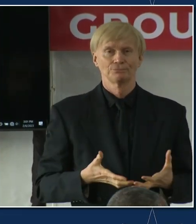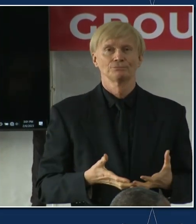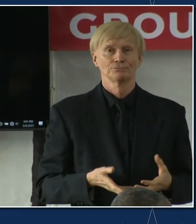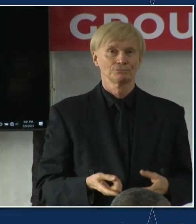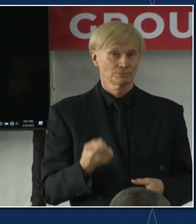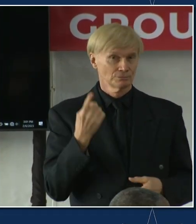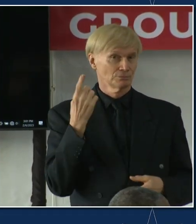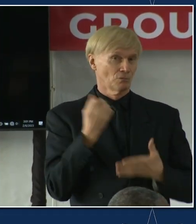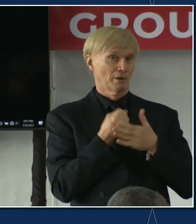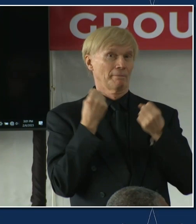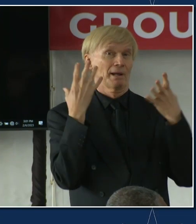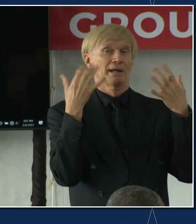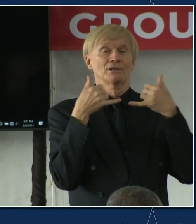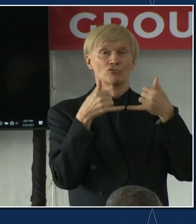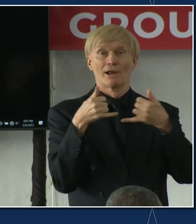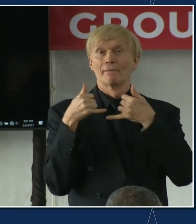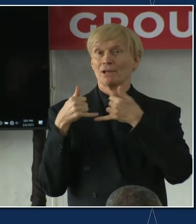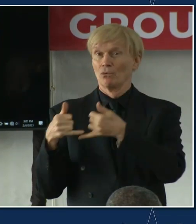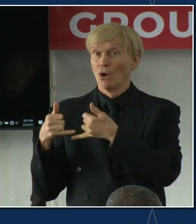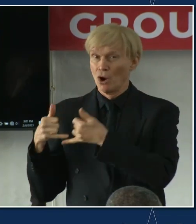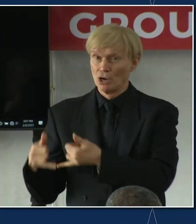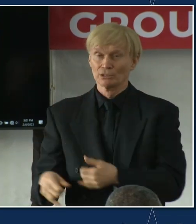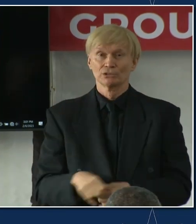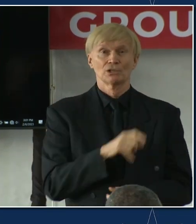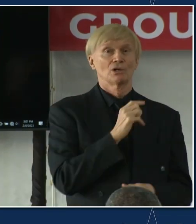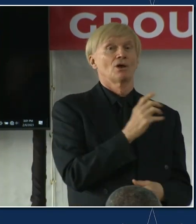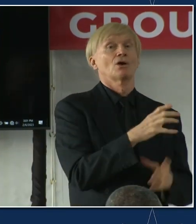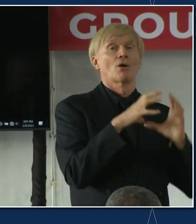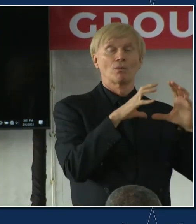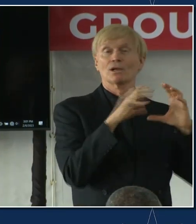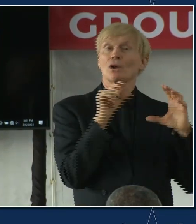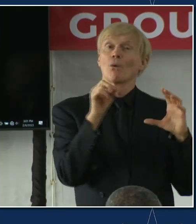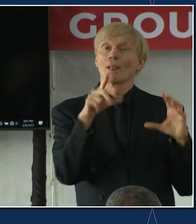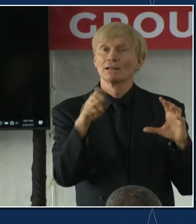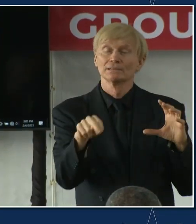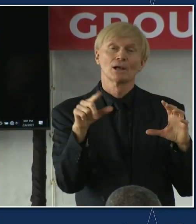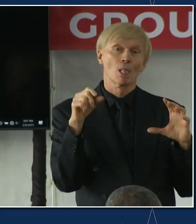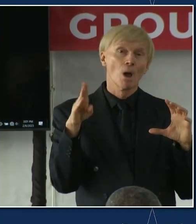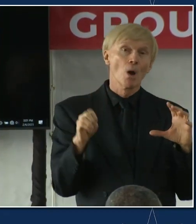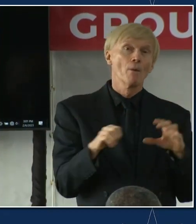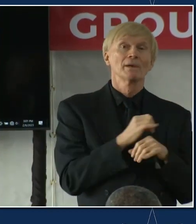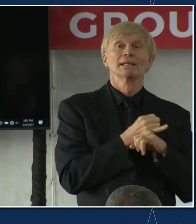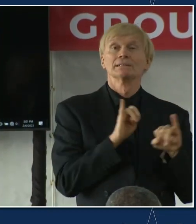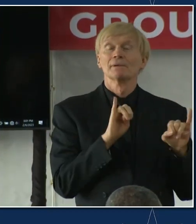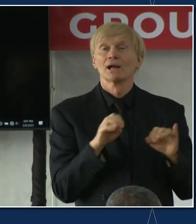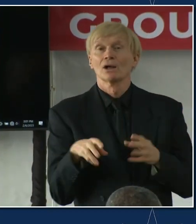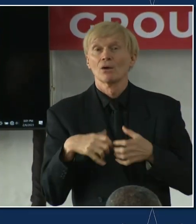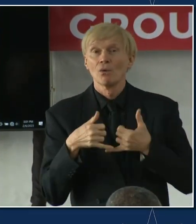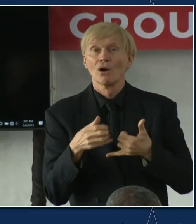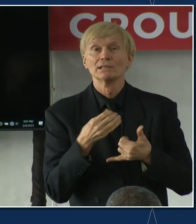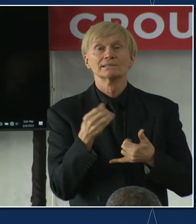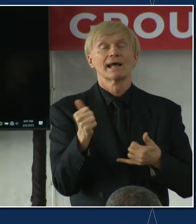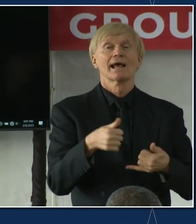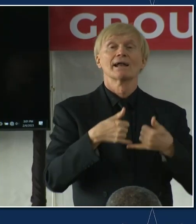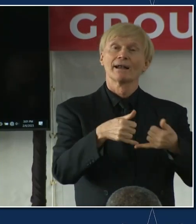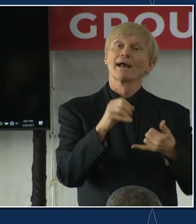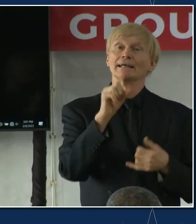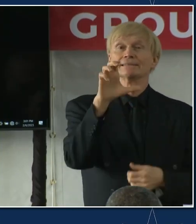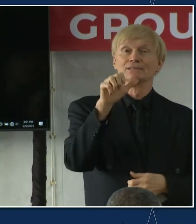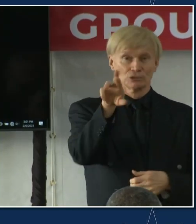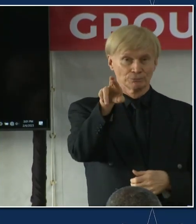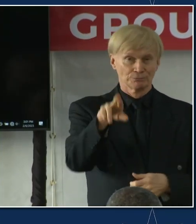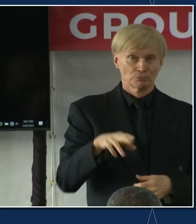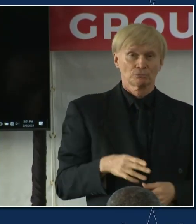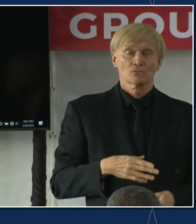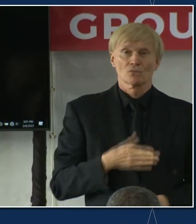won multiple Grammy Awards, a Golden Globe Award, an Emmy Award, and even an Academy Award. And